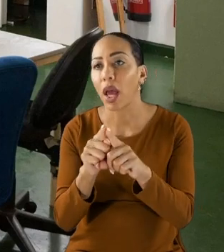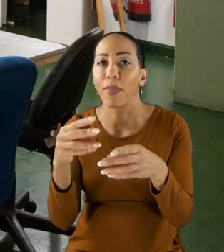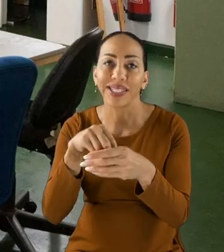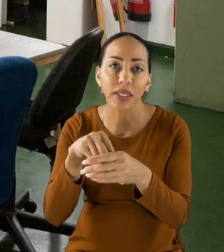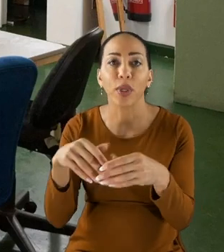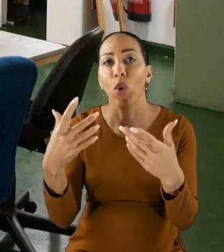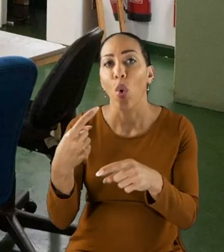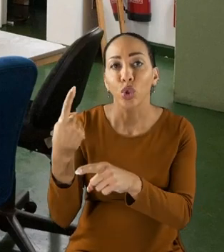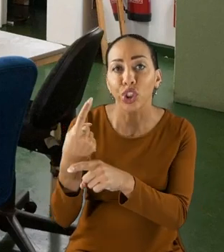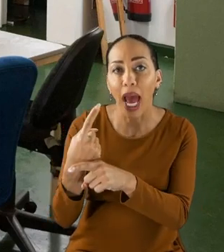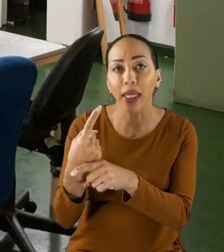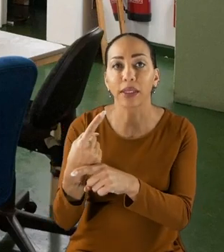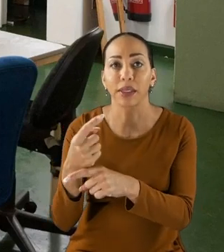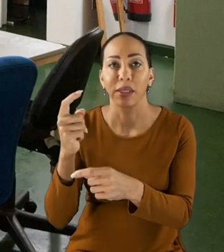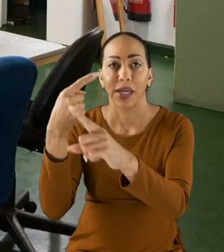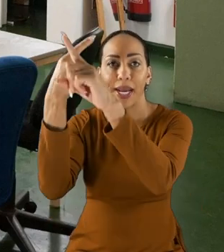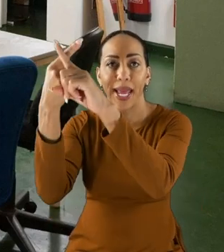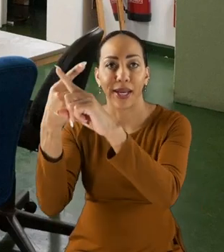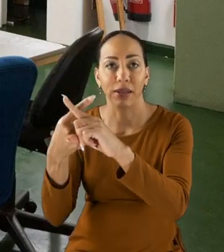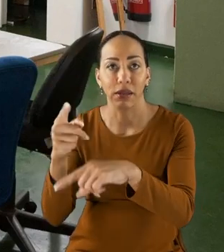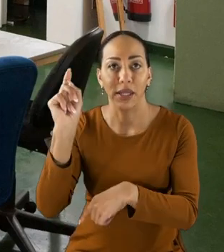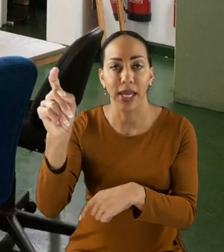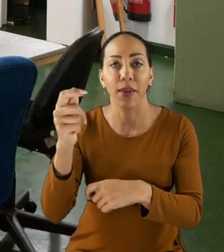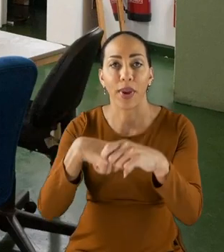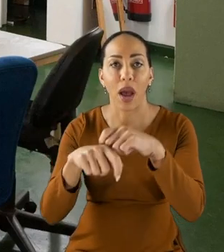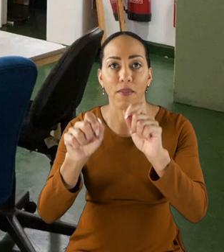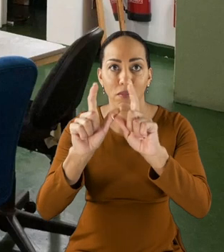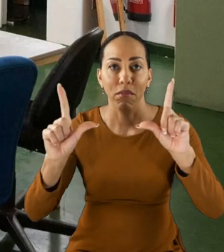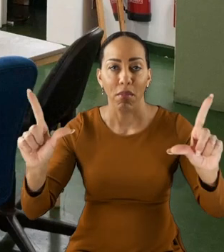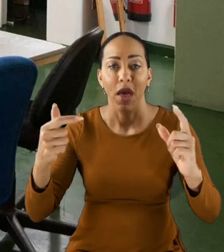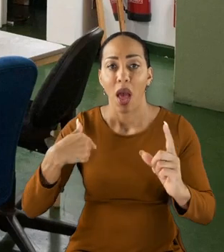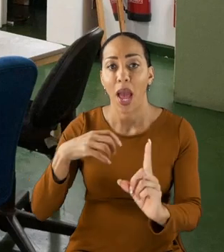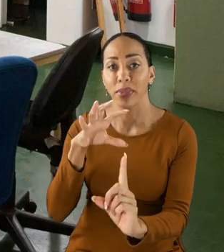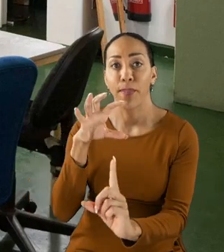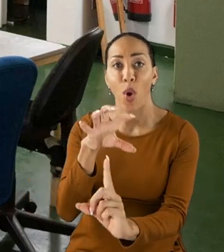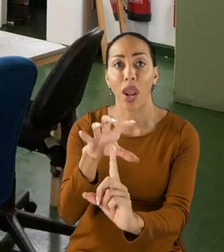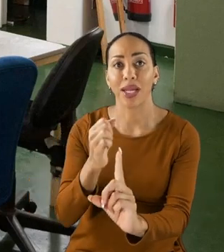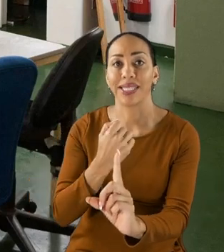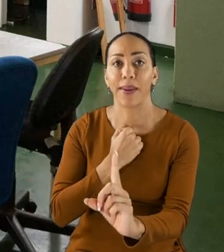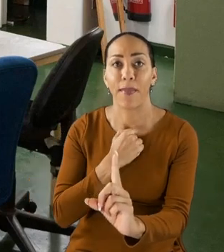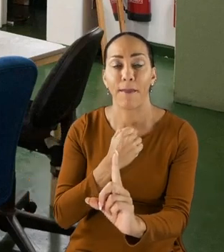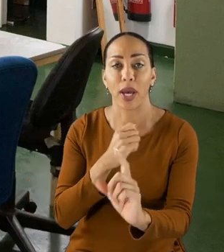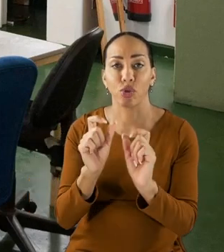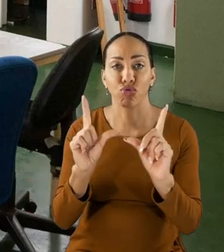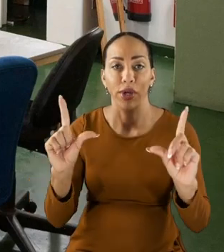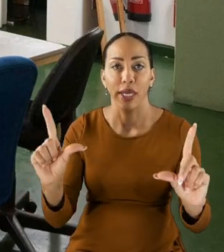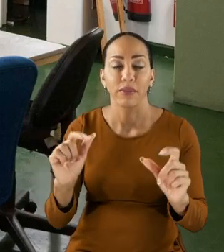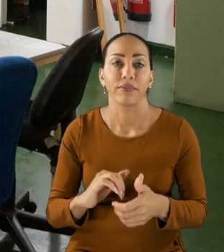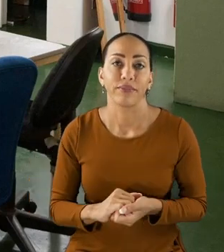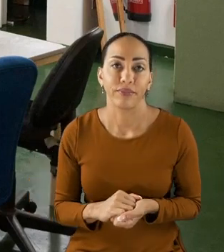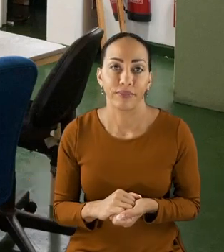or chat or something, then it should show you the whole screen. I'm actually spotlighting my screen, because when I share screens, I share a video